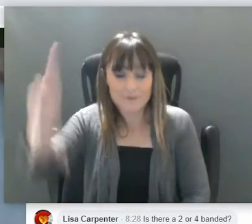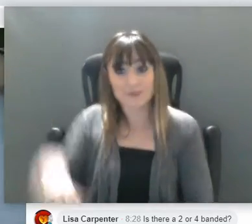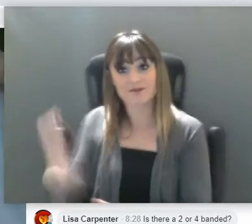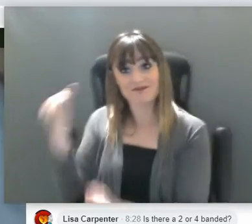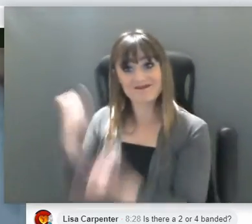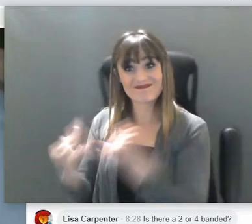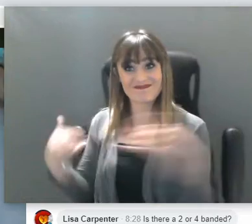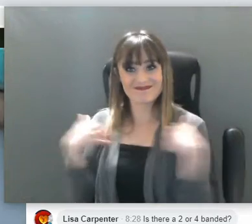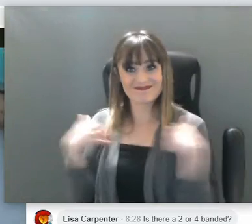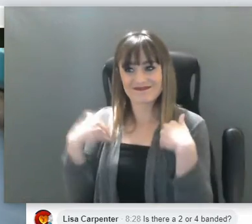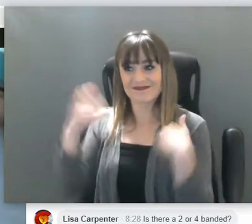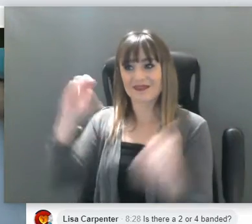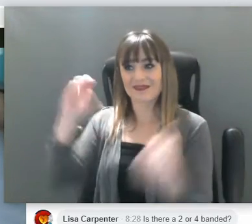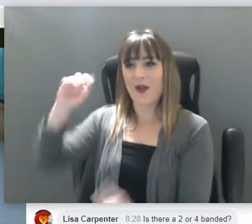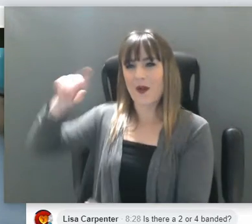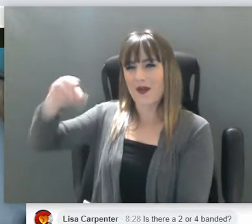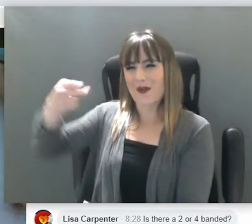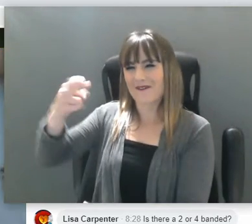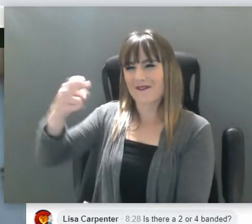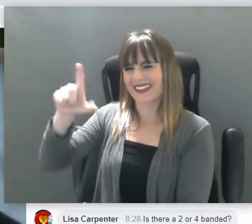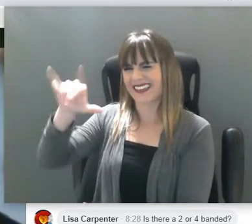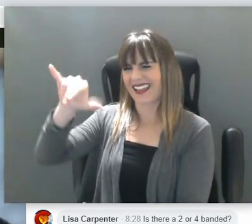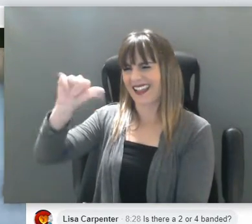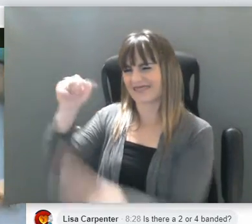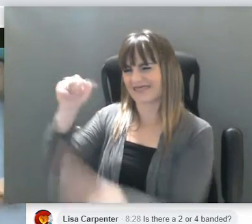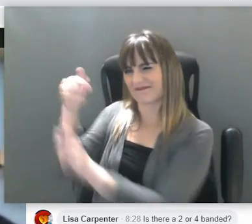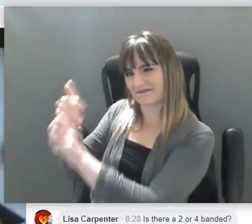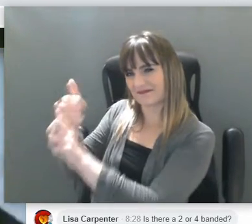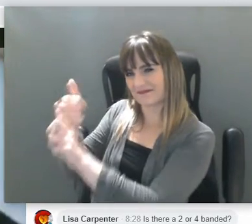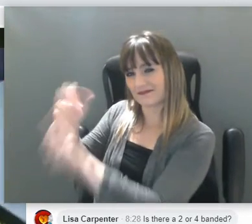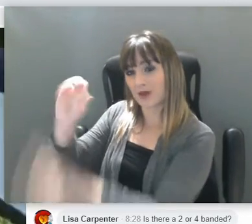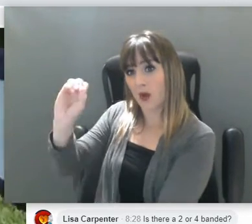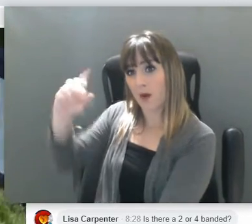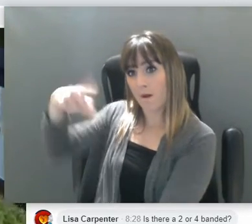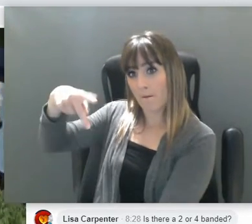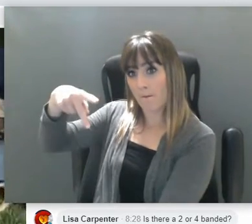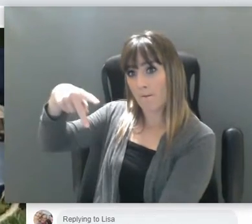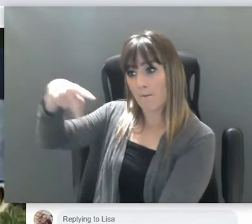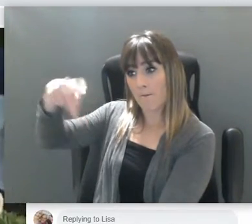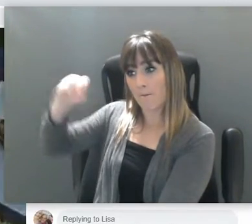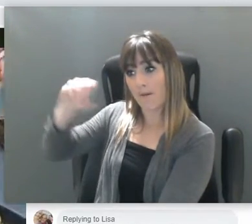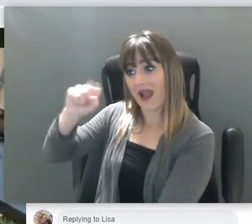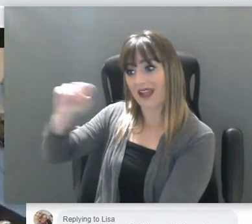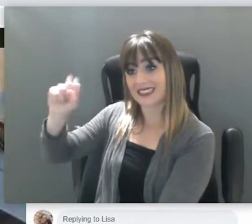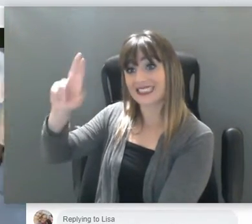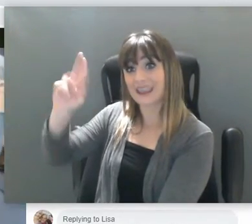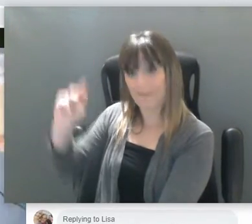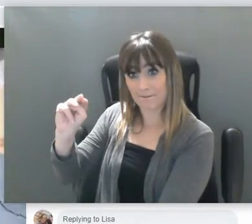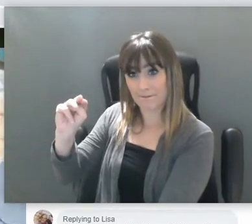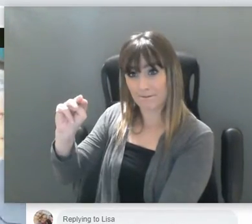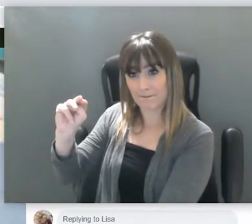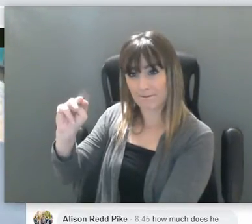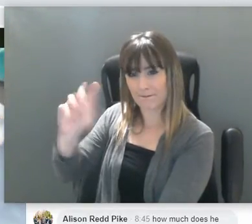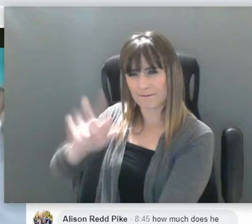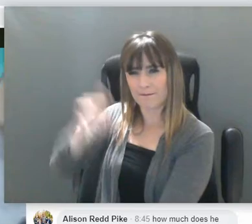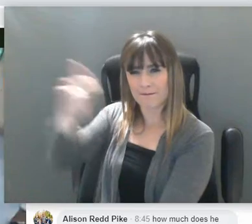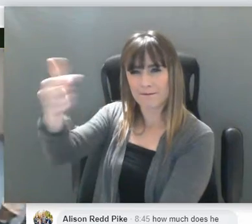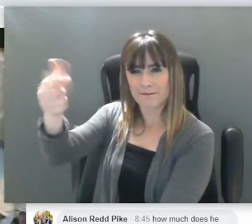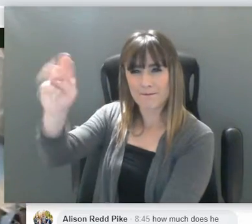going to hand this mic over to Megan. And she's going to talk to you guys about opossums. Let me hand the mic